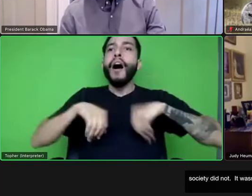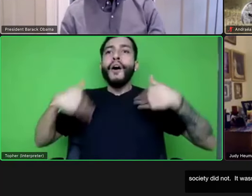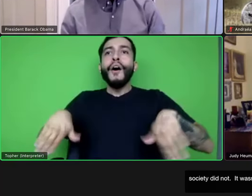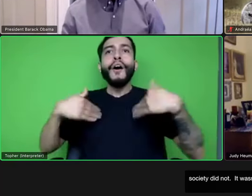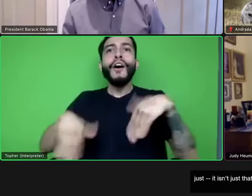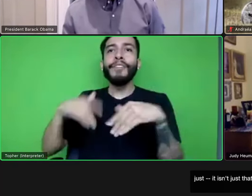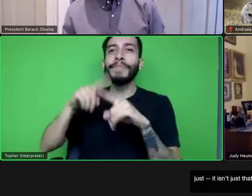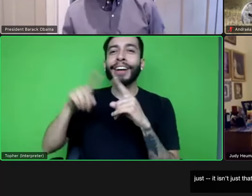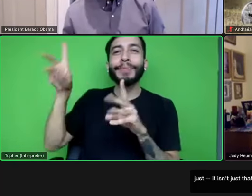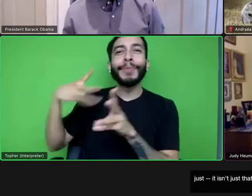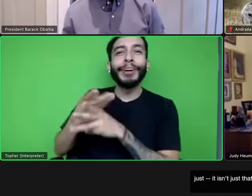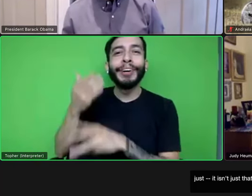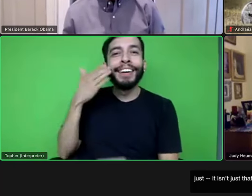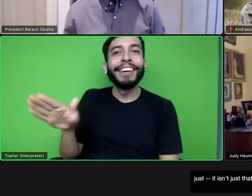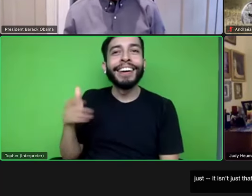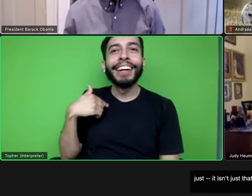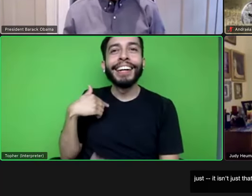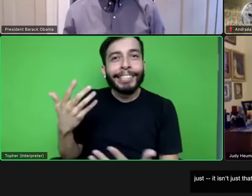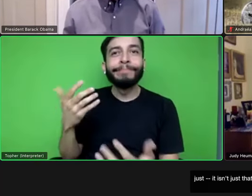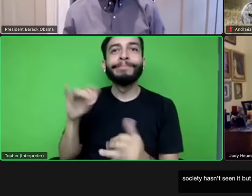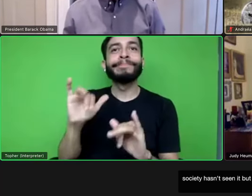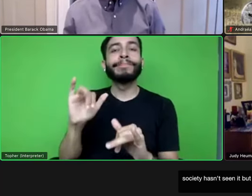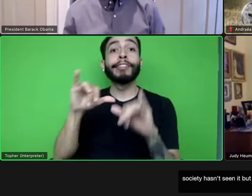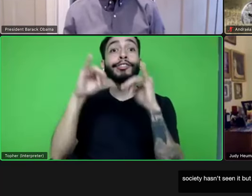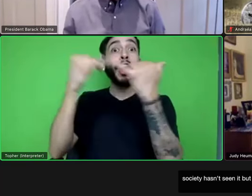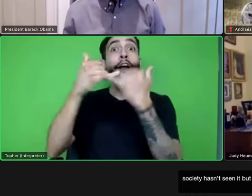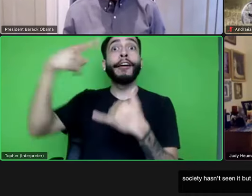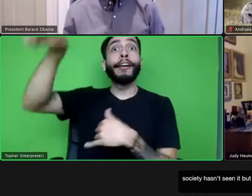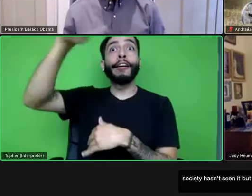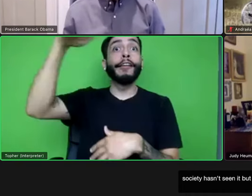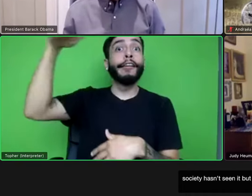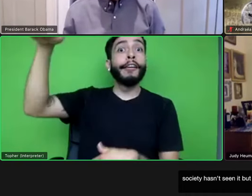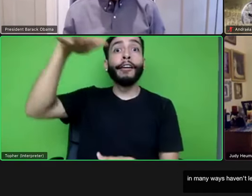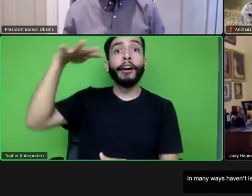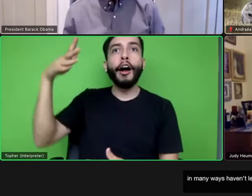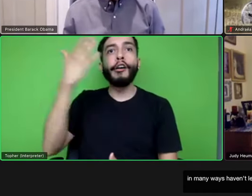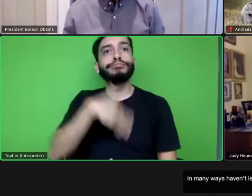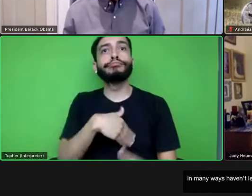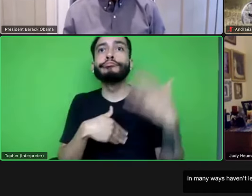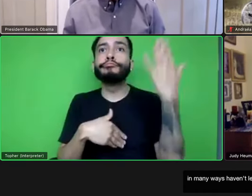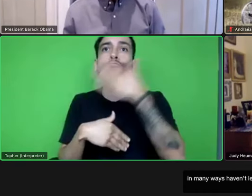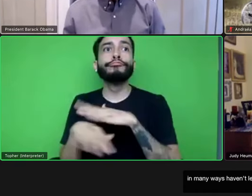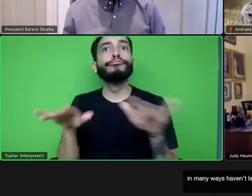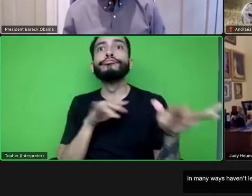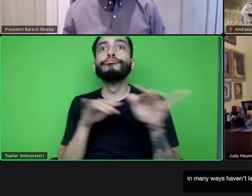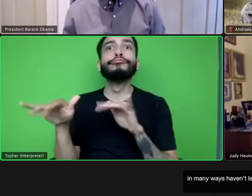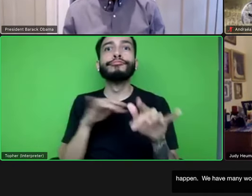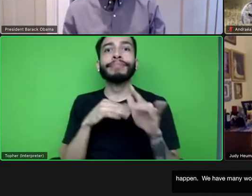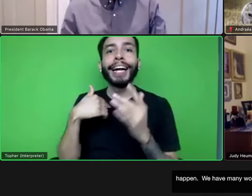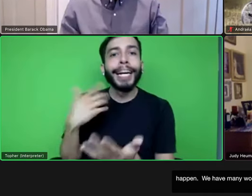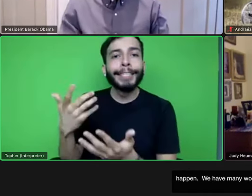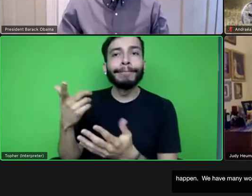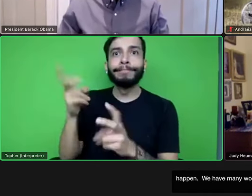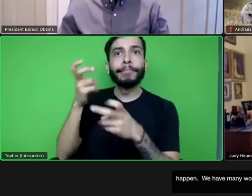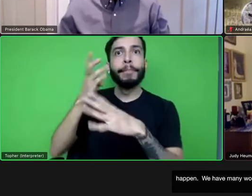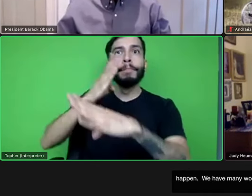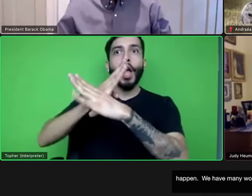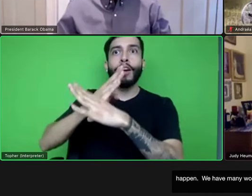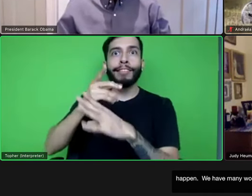but they in many ways haven't let it happen. We have many wonderful laws. The United States has great